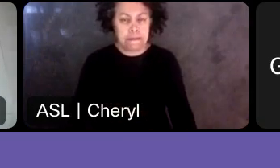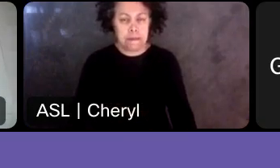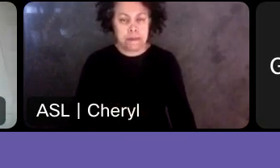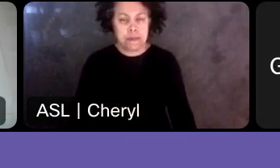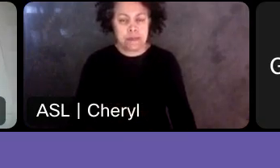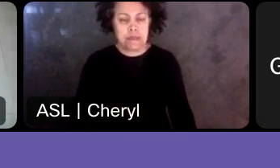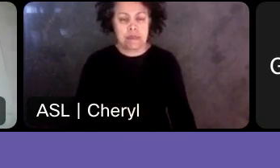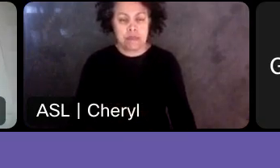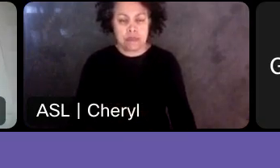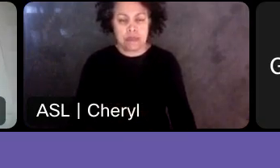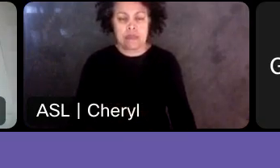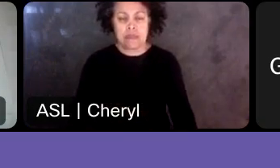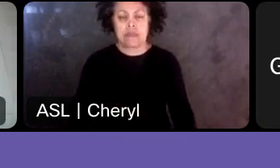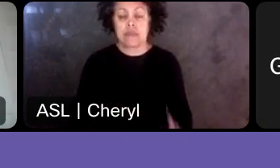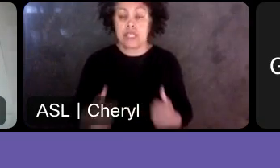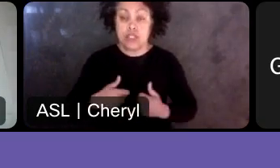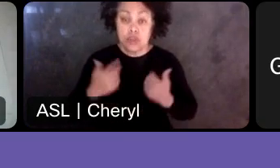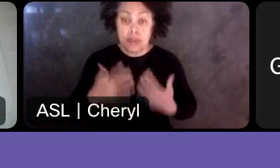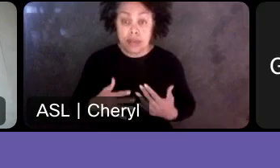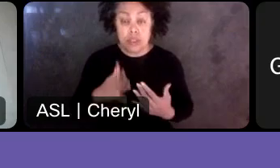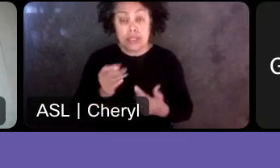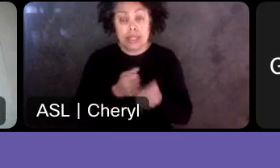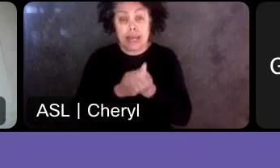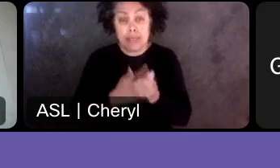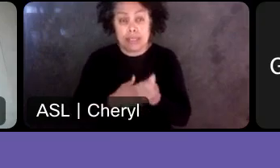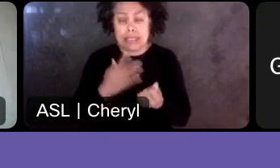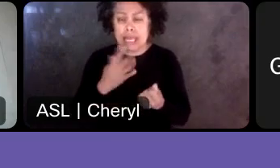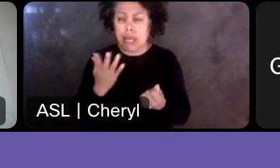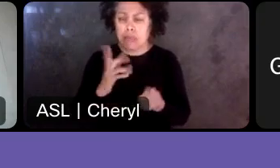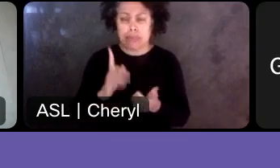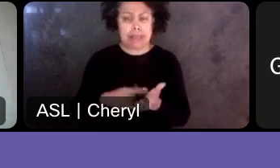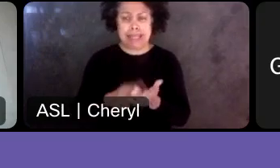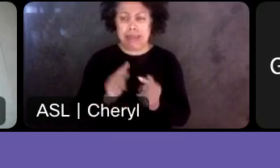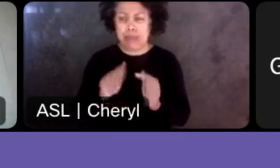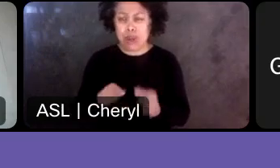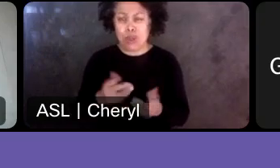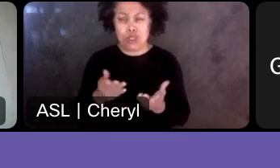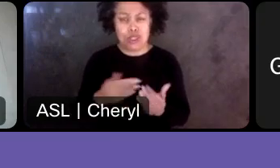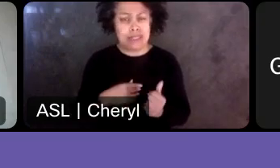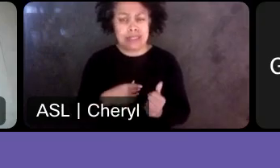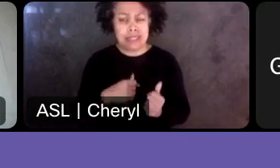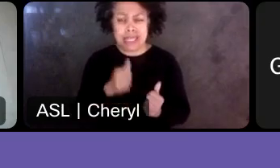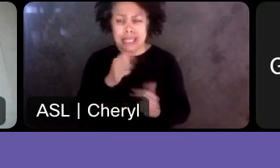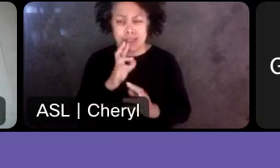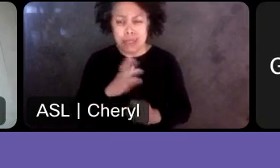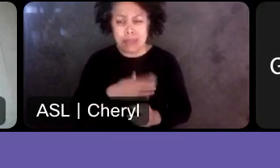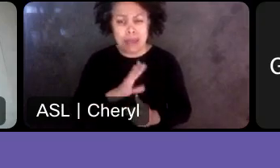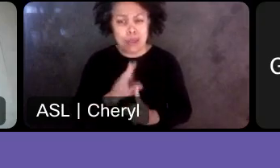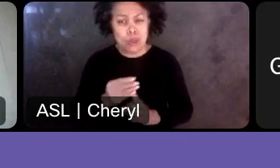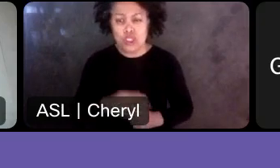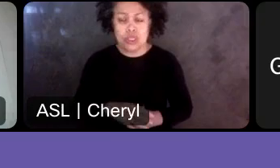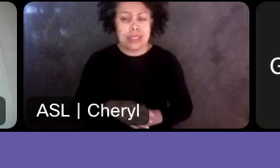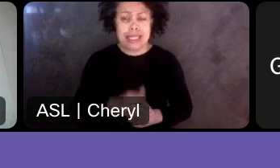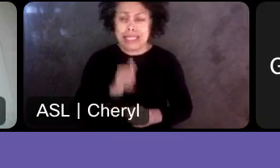Survivors and advocates also express that when services are not accessible or culturally responsive, survivors have